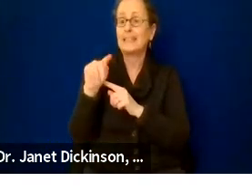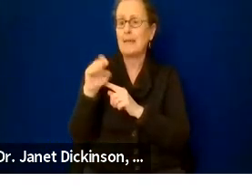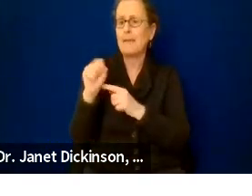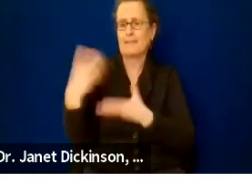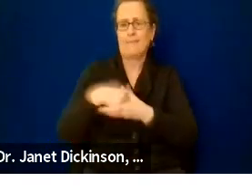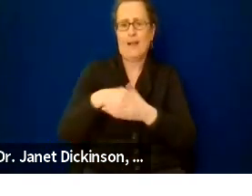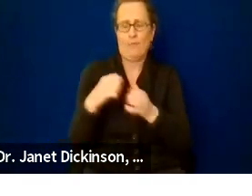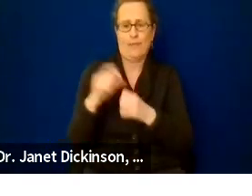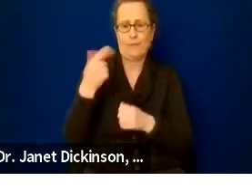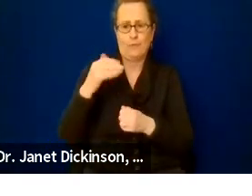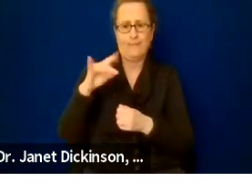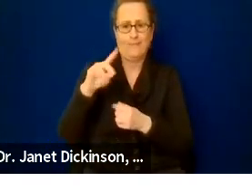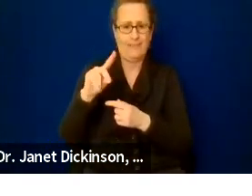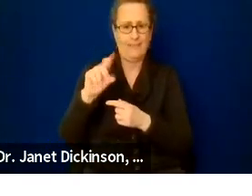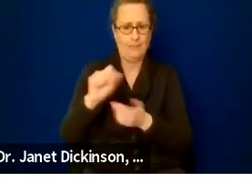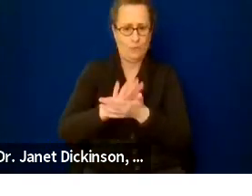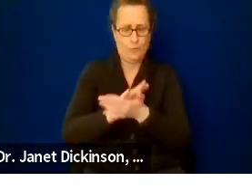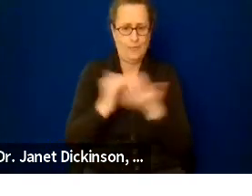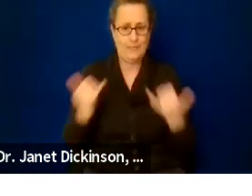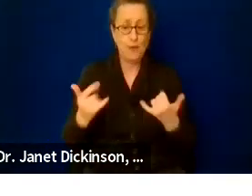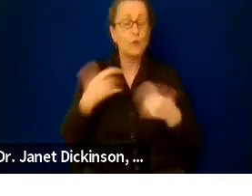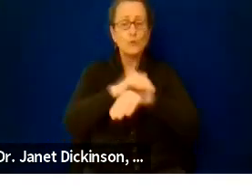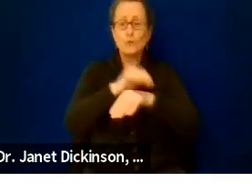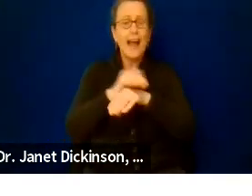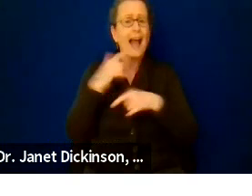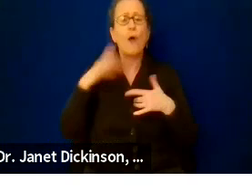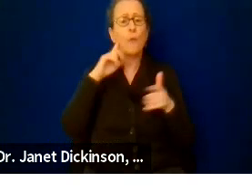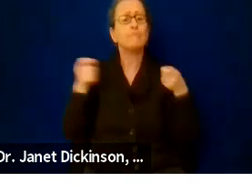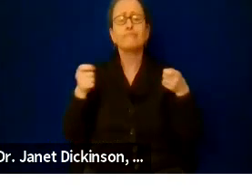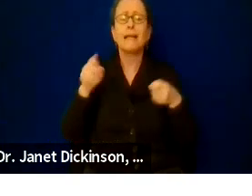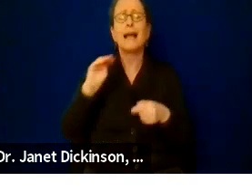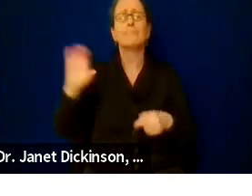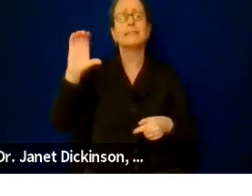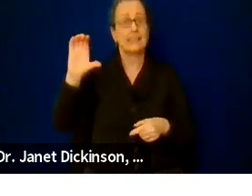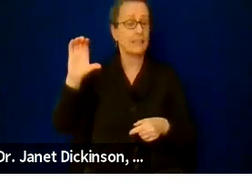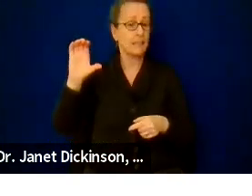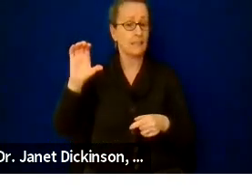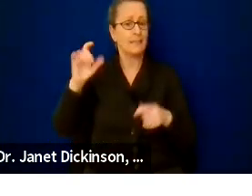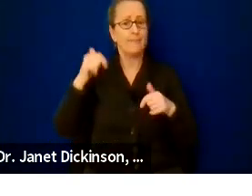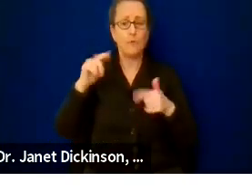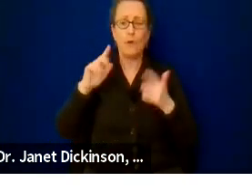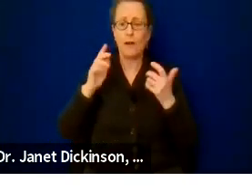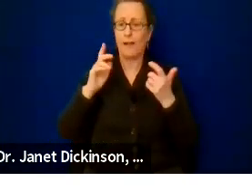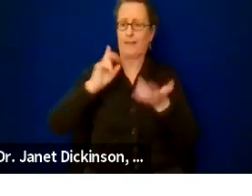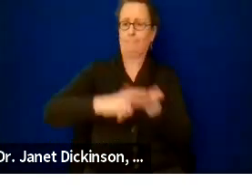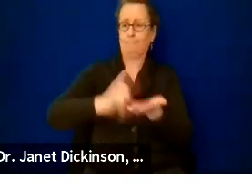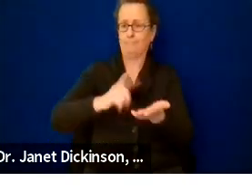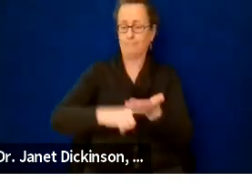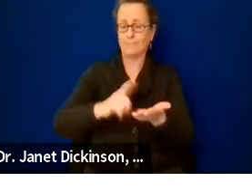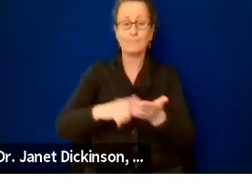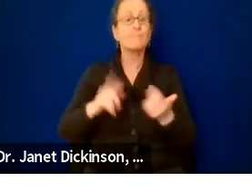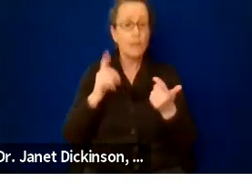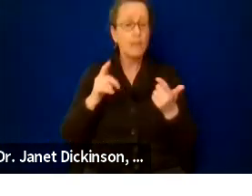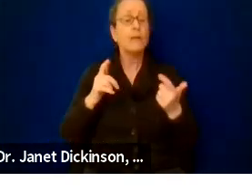My role tonight is to serve as a facilitator of this public forum on the reopening of schools. And in doing so, it's my goal to get us through as many questions